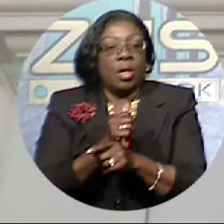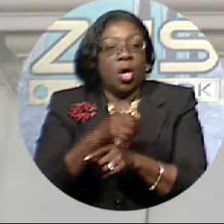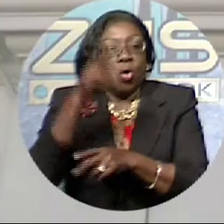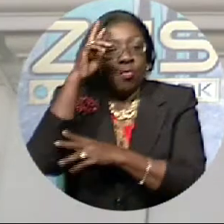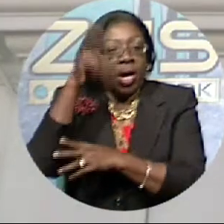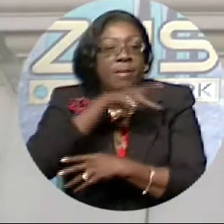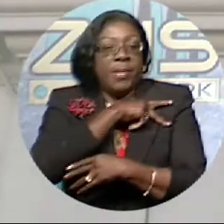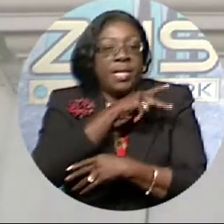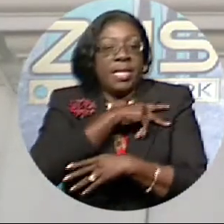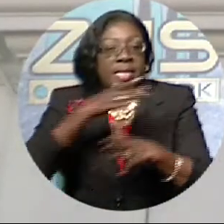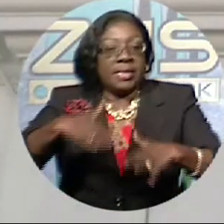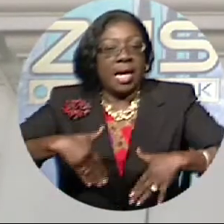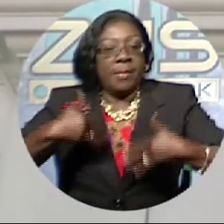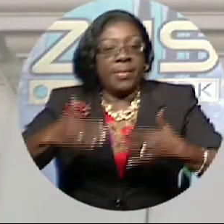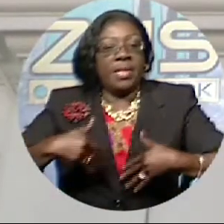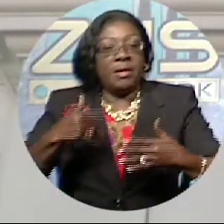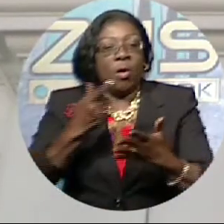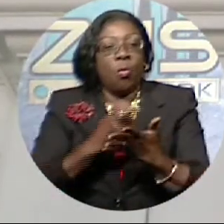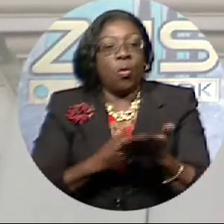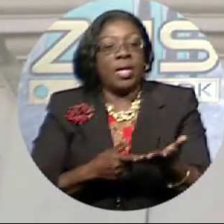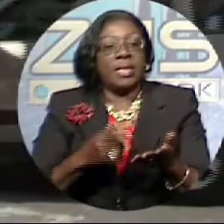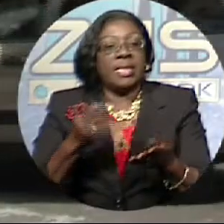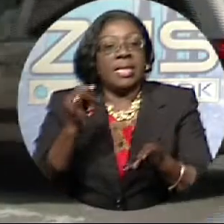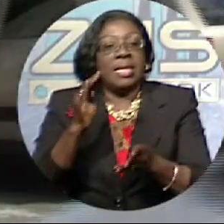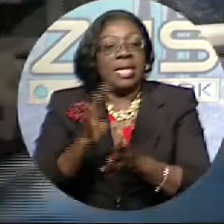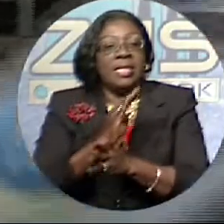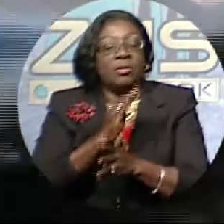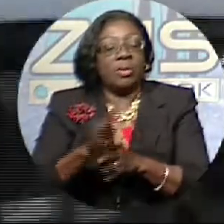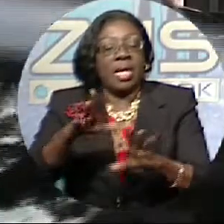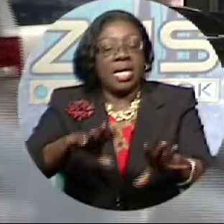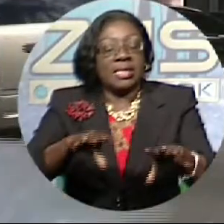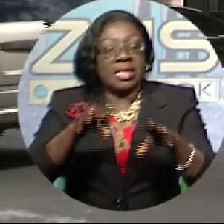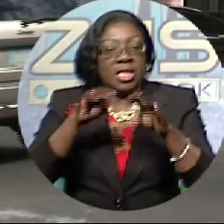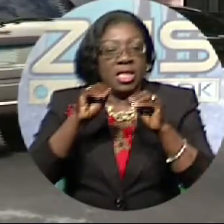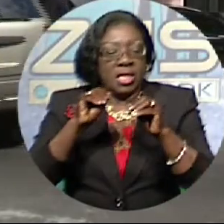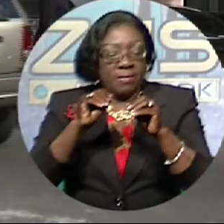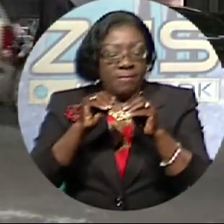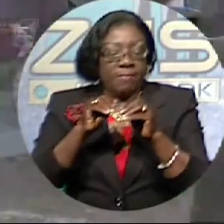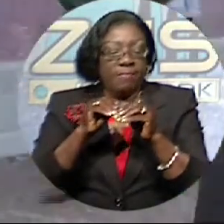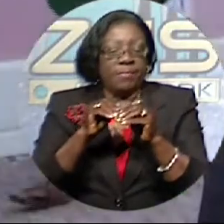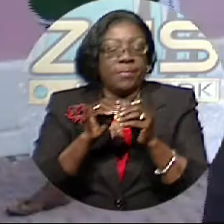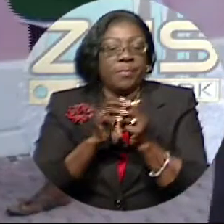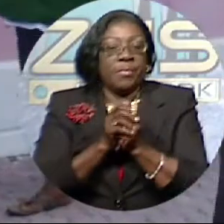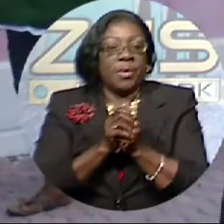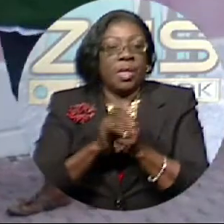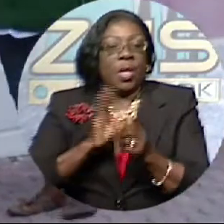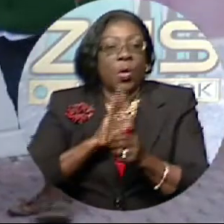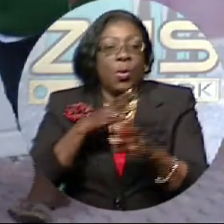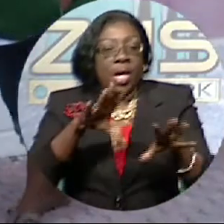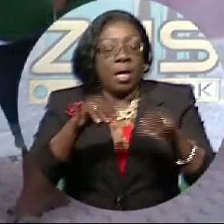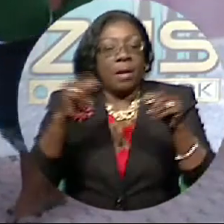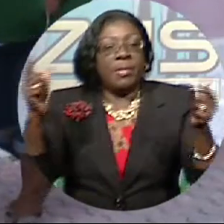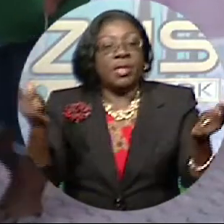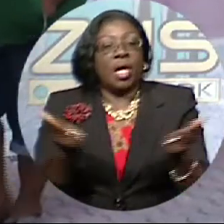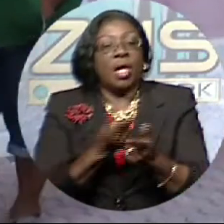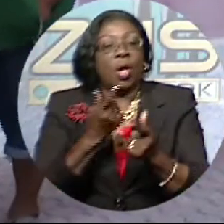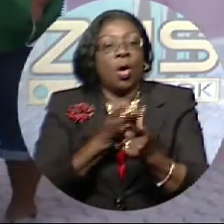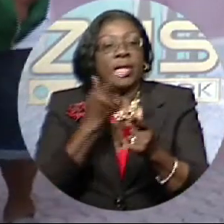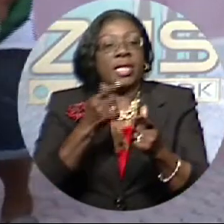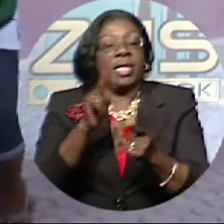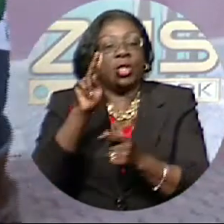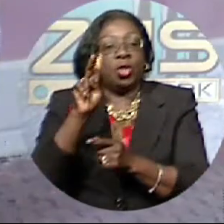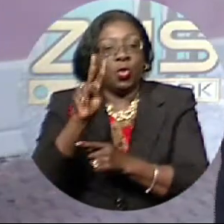is satisfied with what the industry has achieved, noting that if he was not comfortable, then he would not have moved on. We accomplished a lot in 2.5 years,